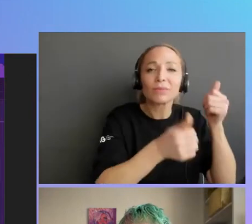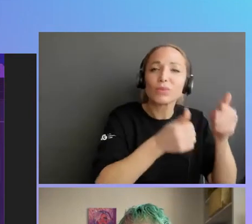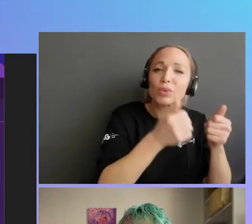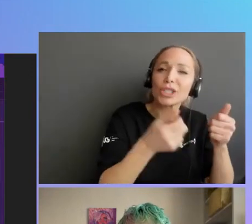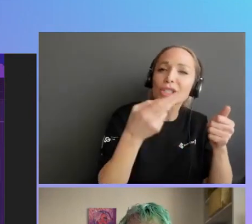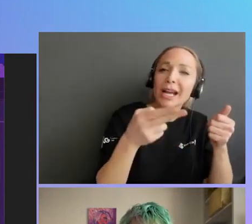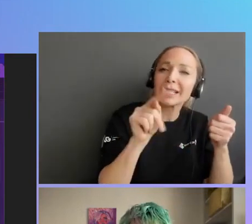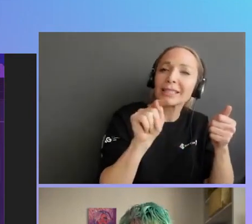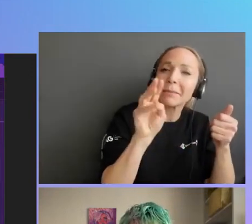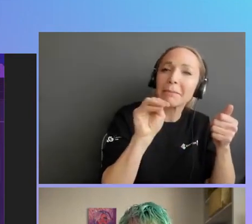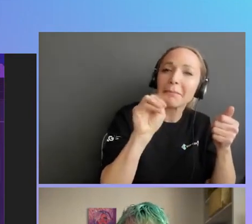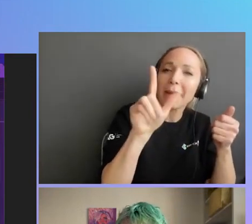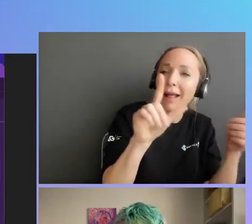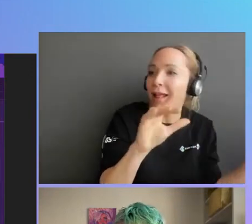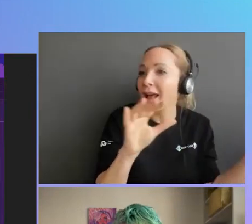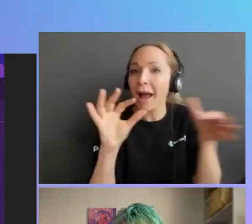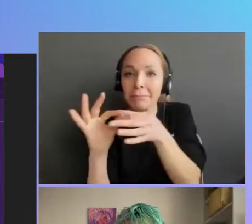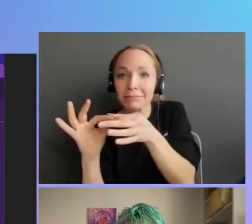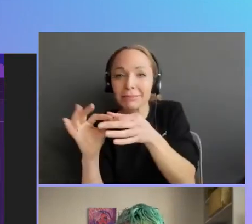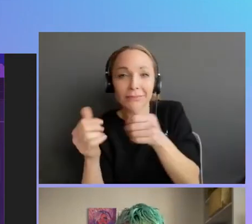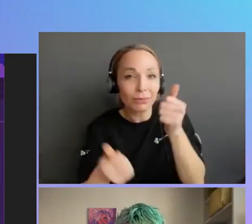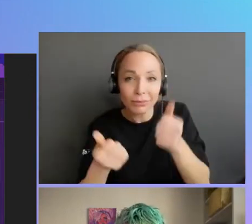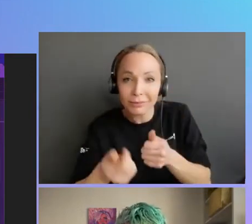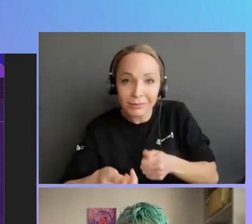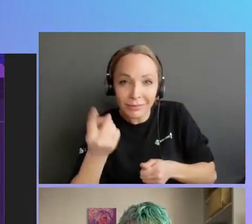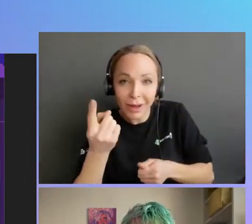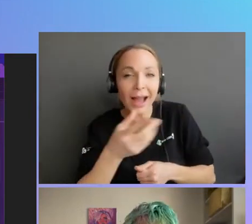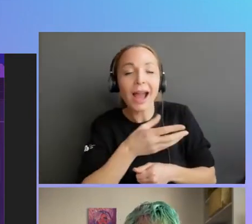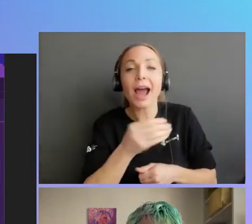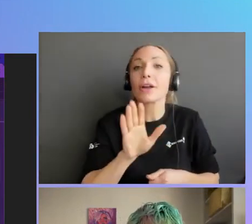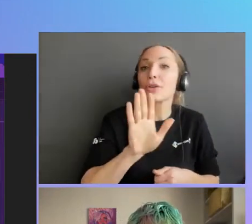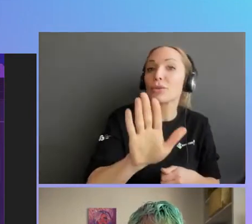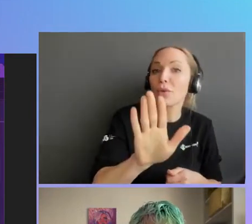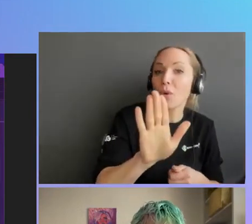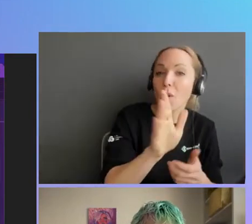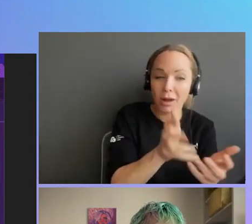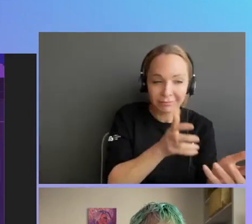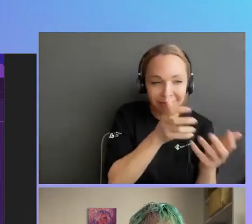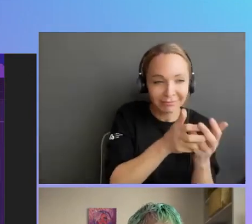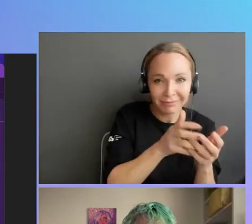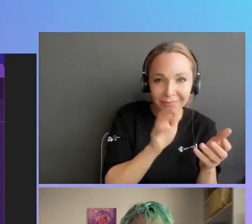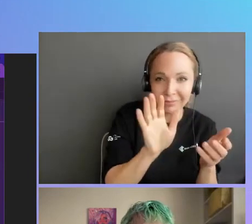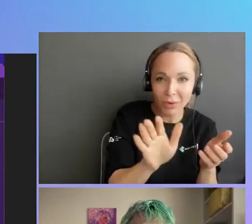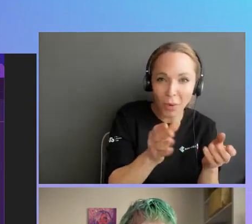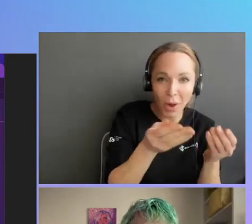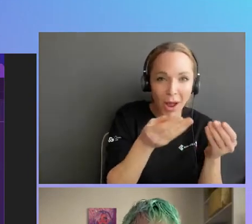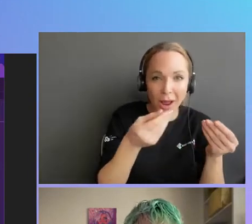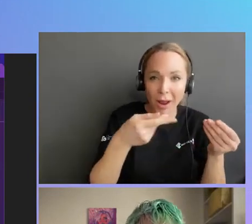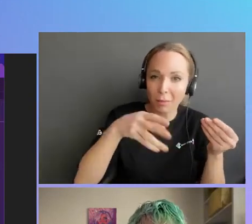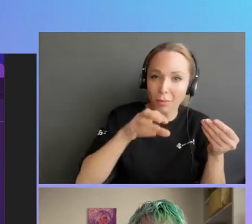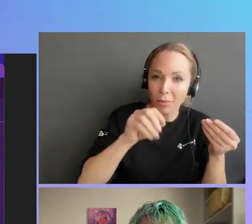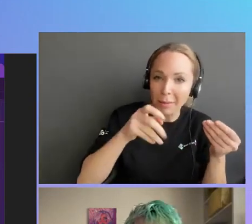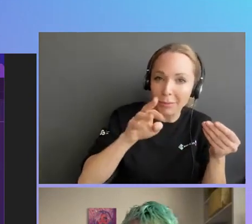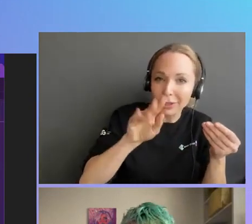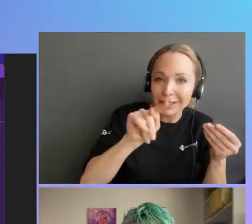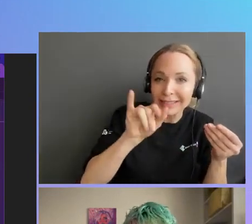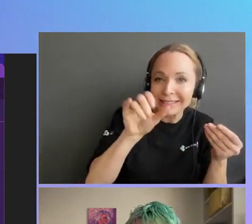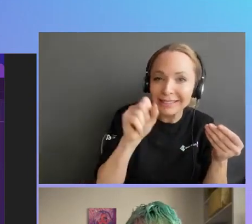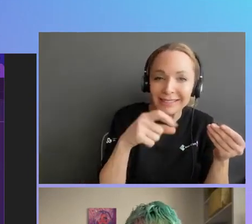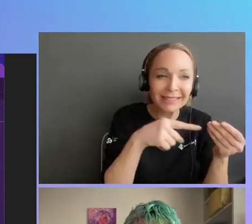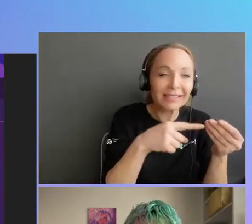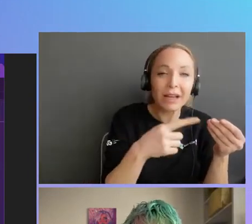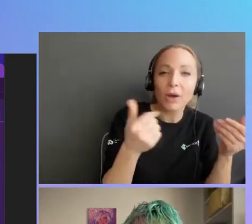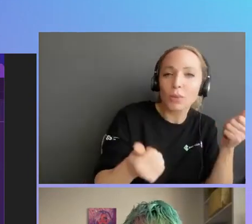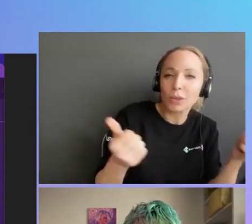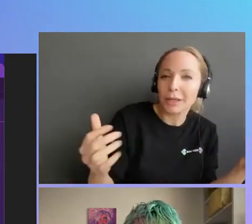to, as well as what properties your custom properties map to as well. So looking at an example here, we have a